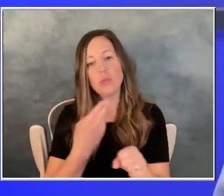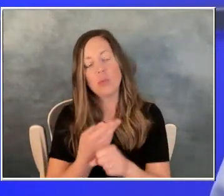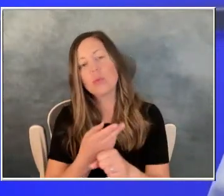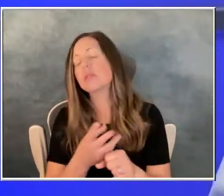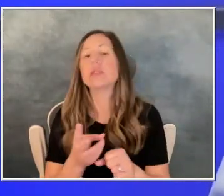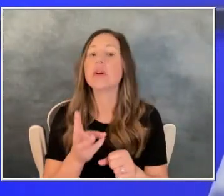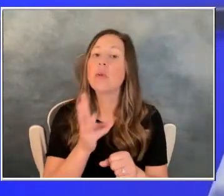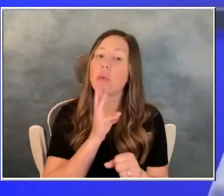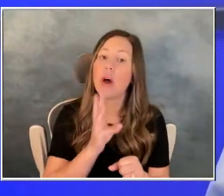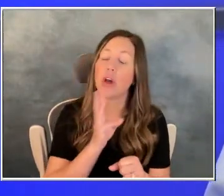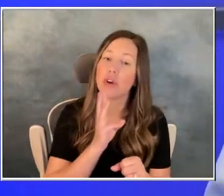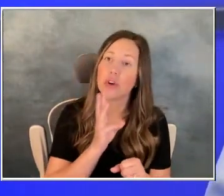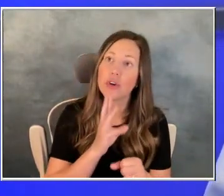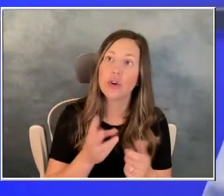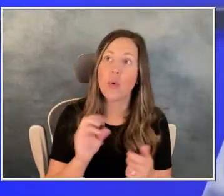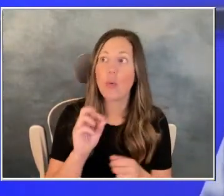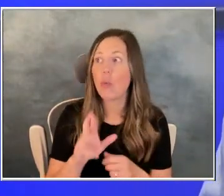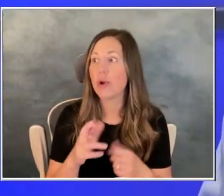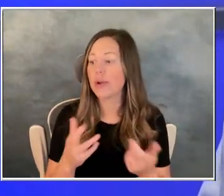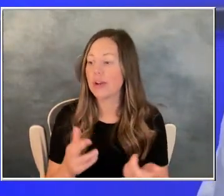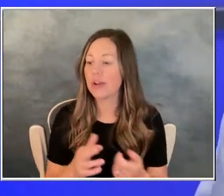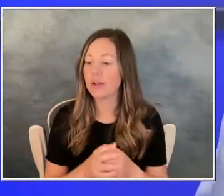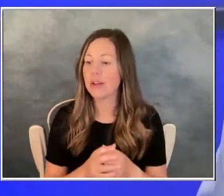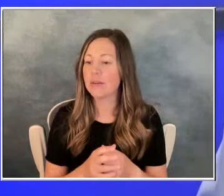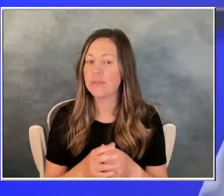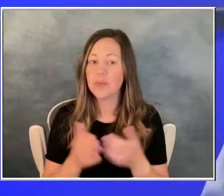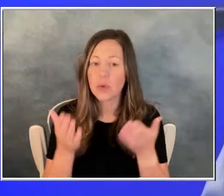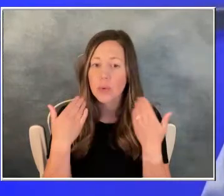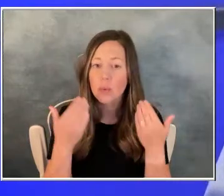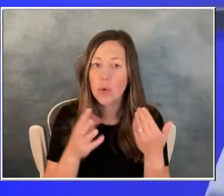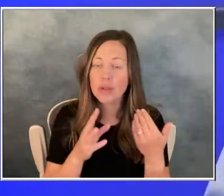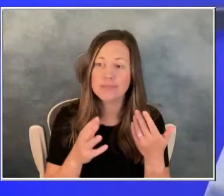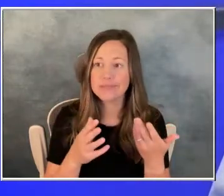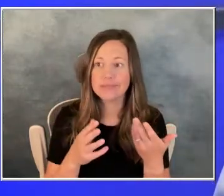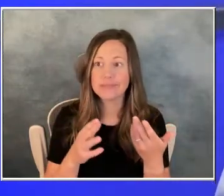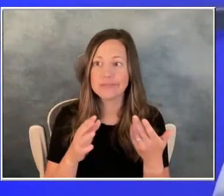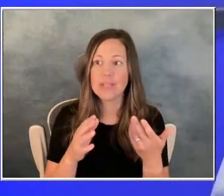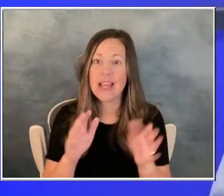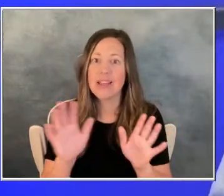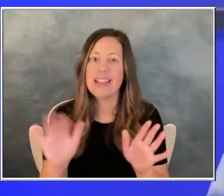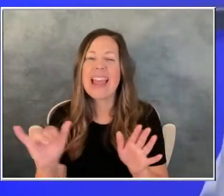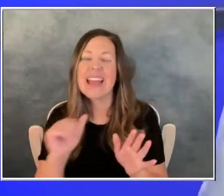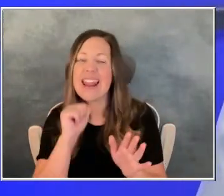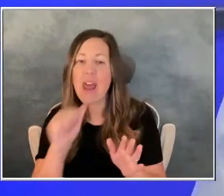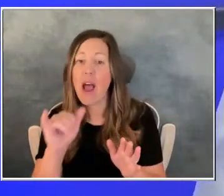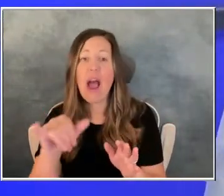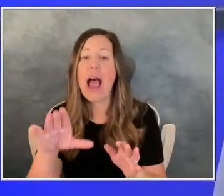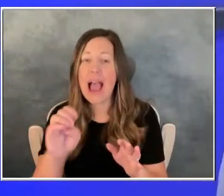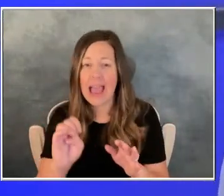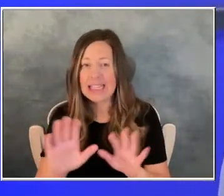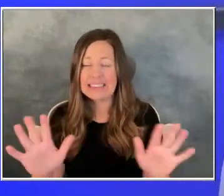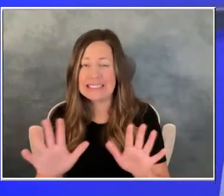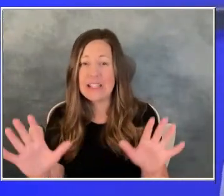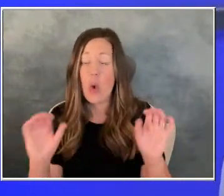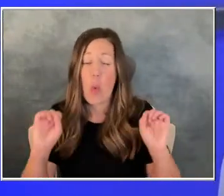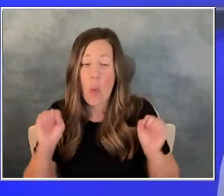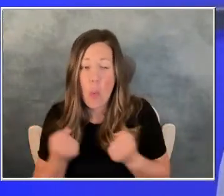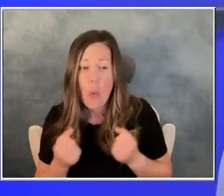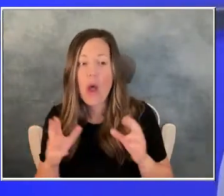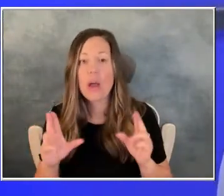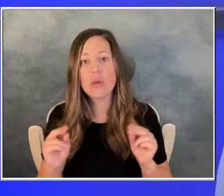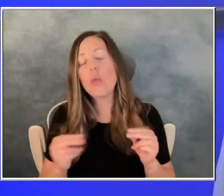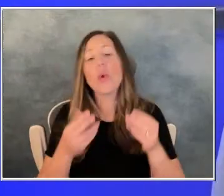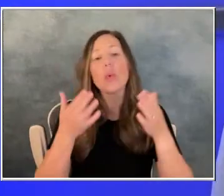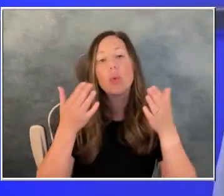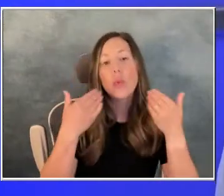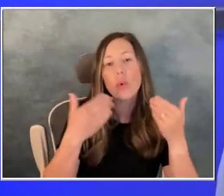tap water or cold water, not ice water, or definitely not ice, for cooling is important, and do it for